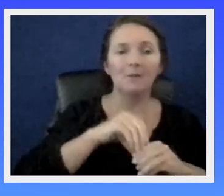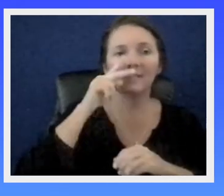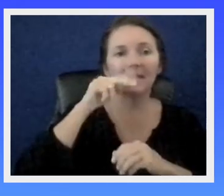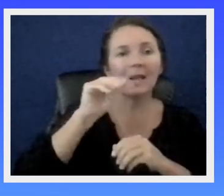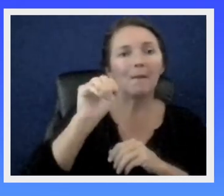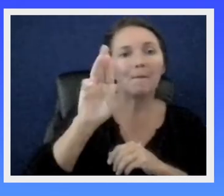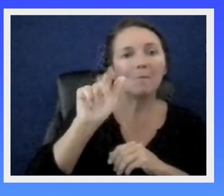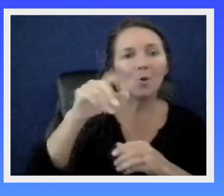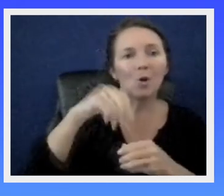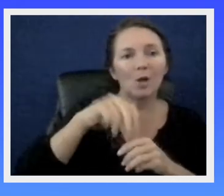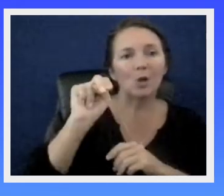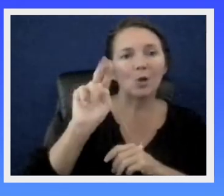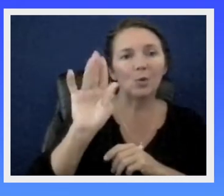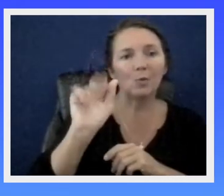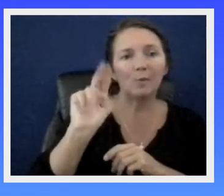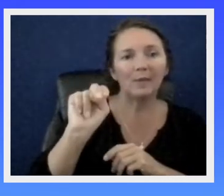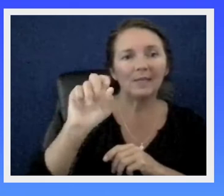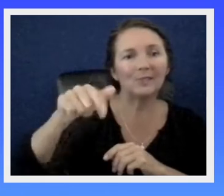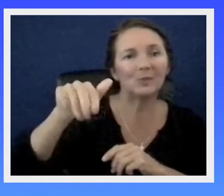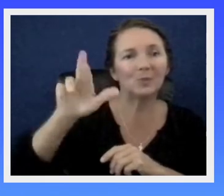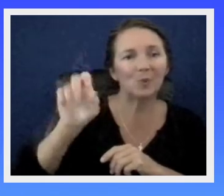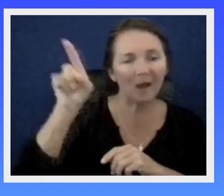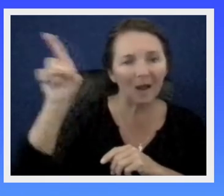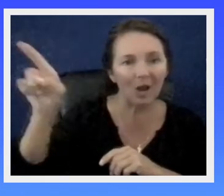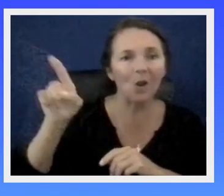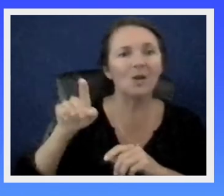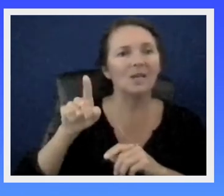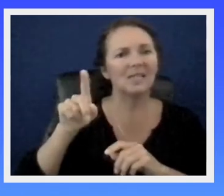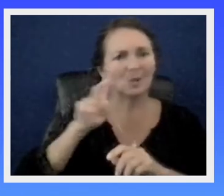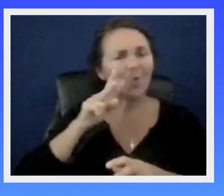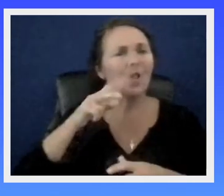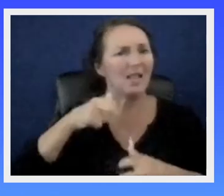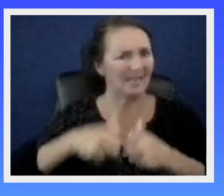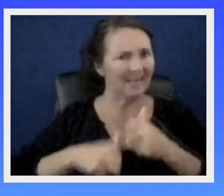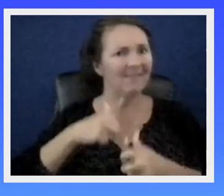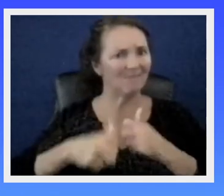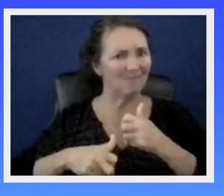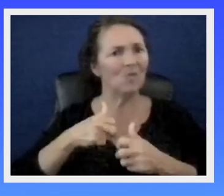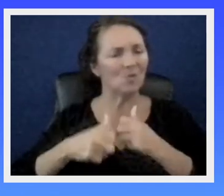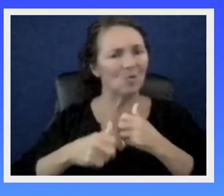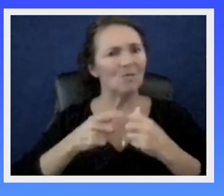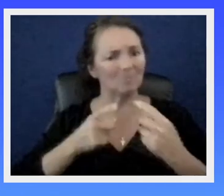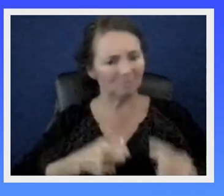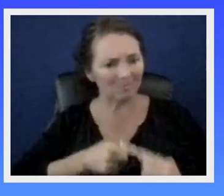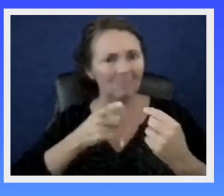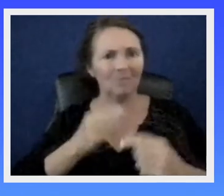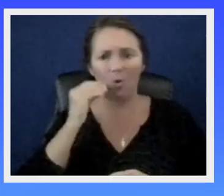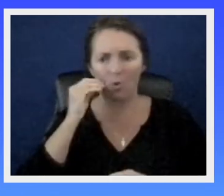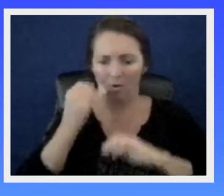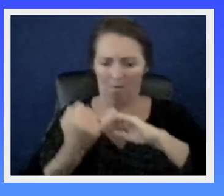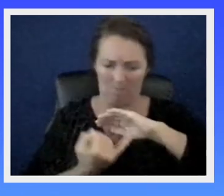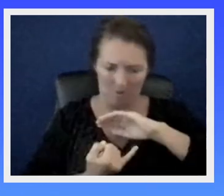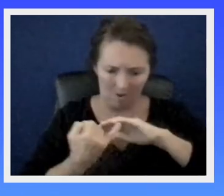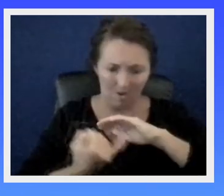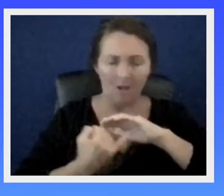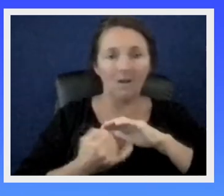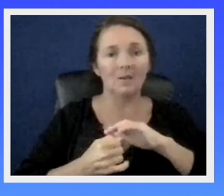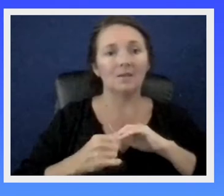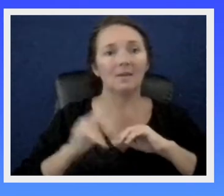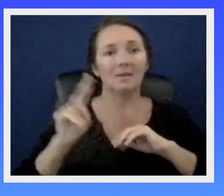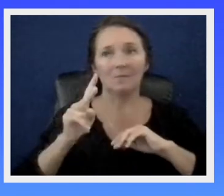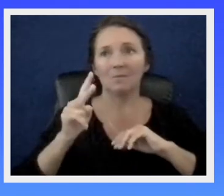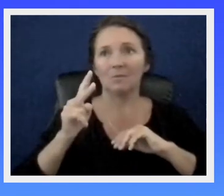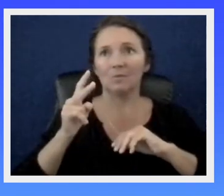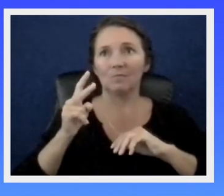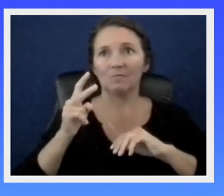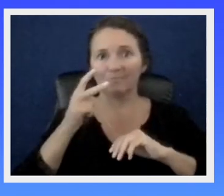audiences for virtual programming during a very difficult time where you're home and isolated, people sought art.